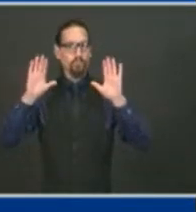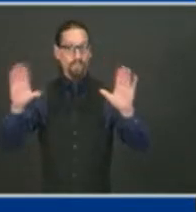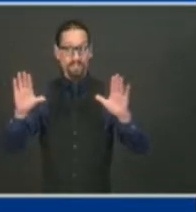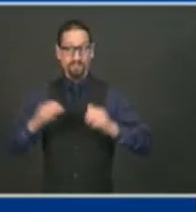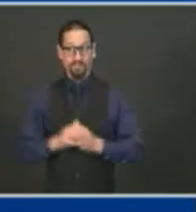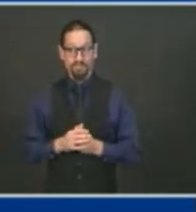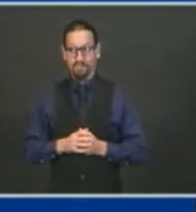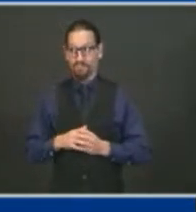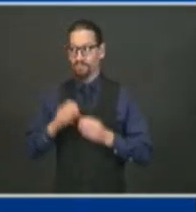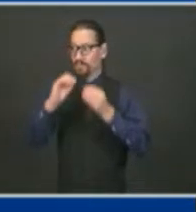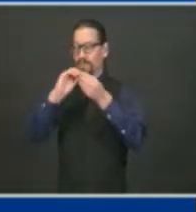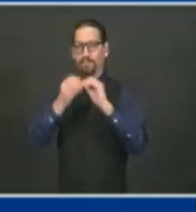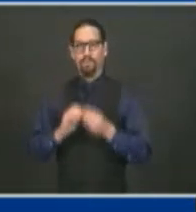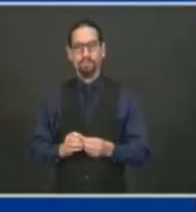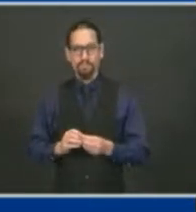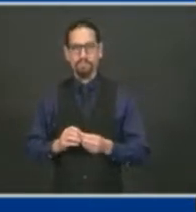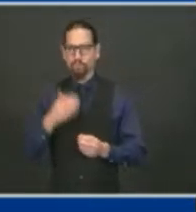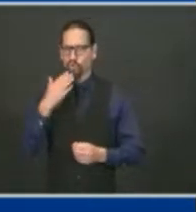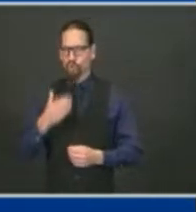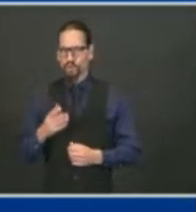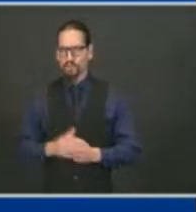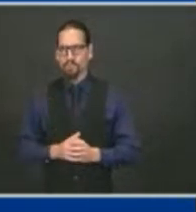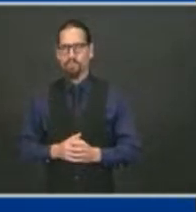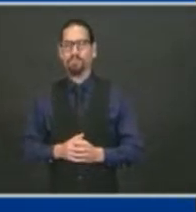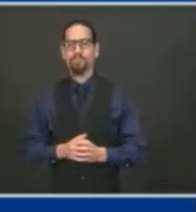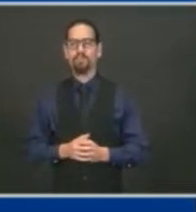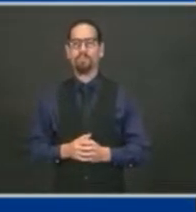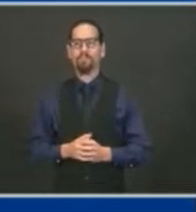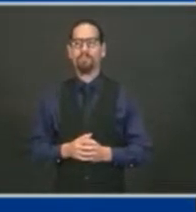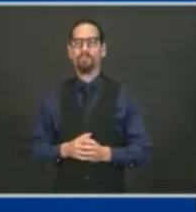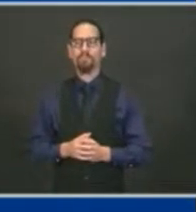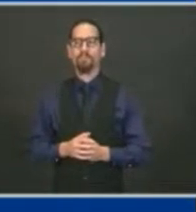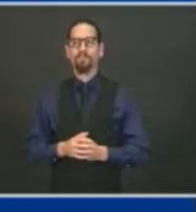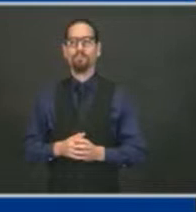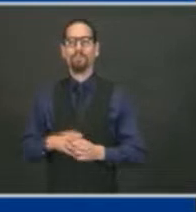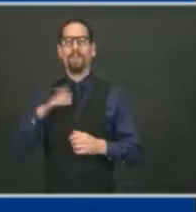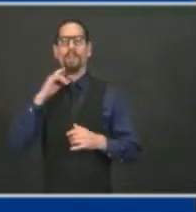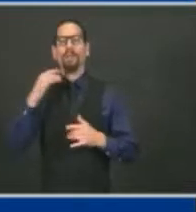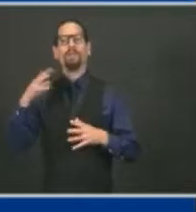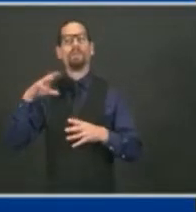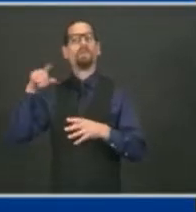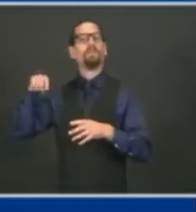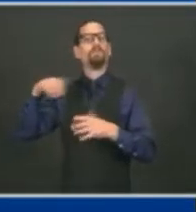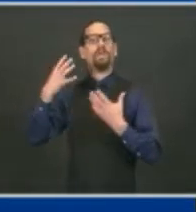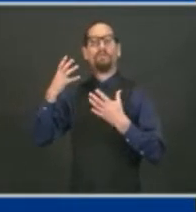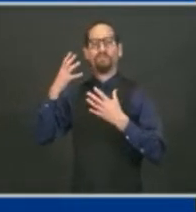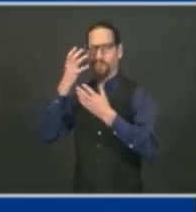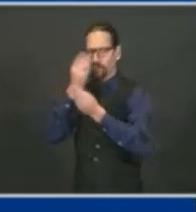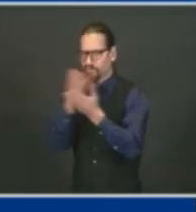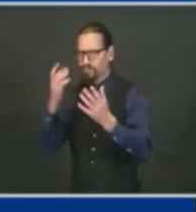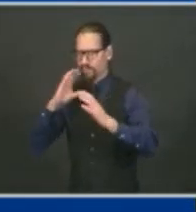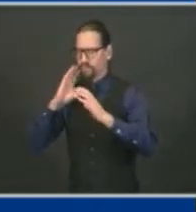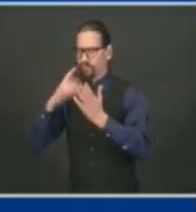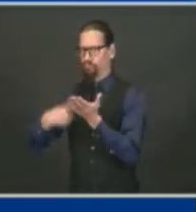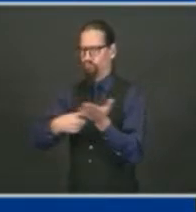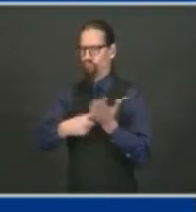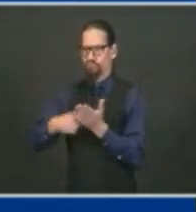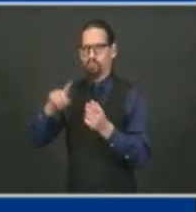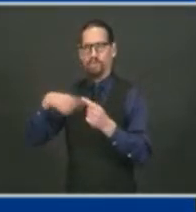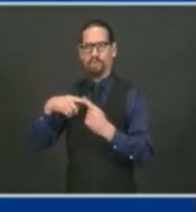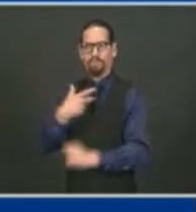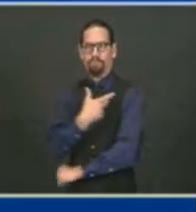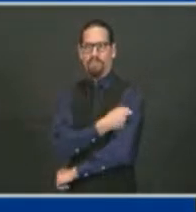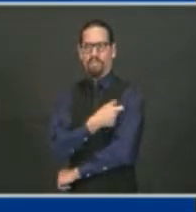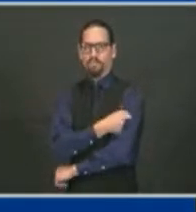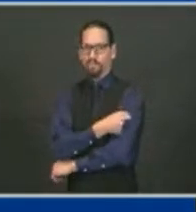you, which is that we actually have included a category now for vaccines. First time we've done that.